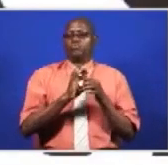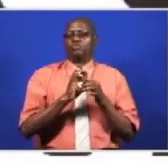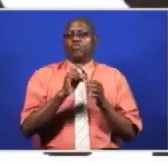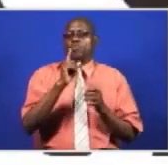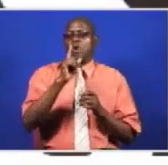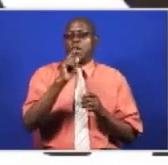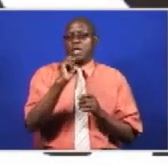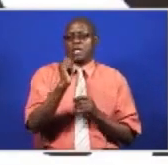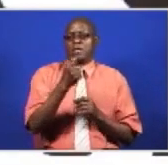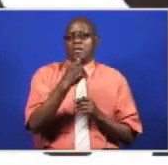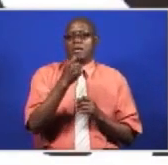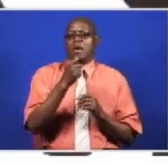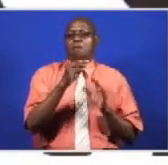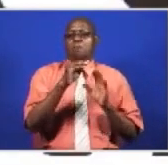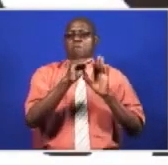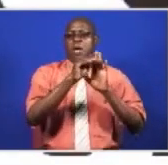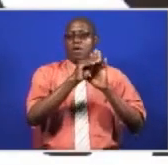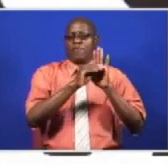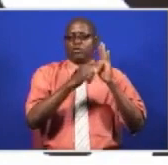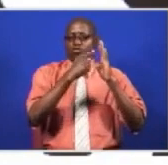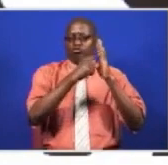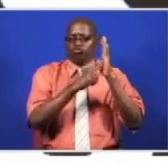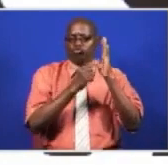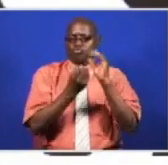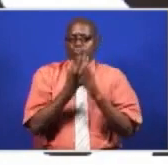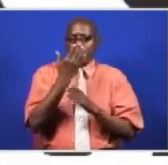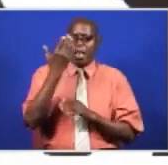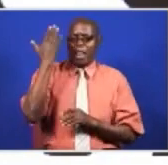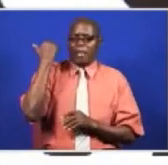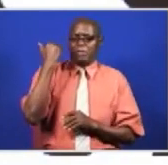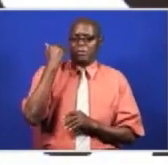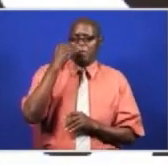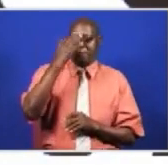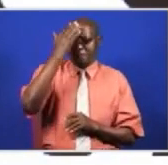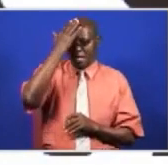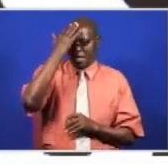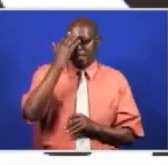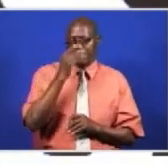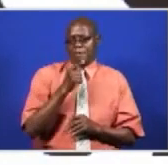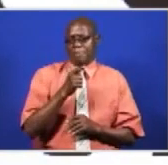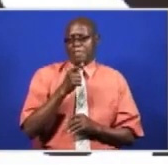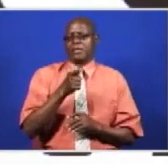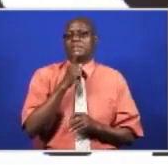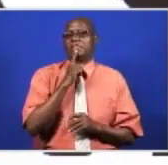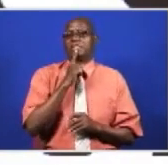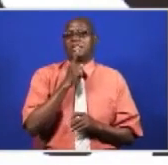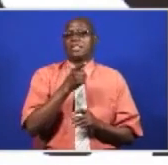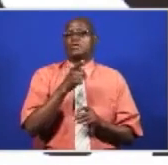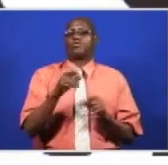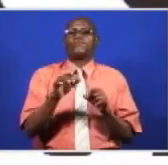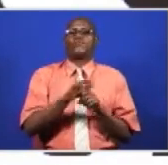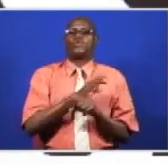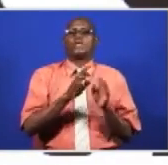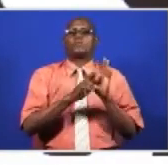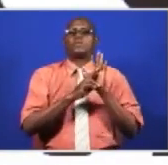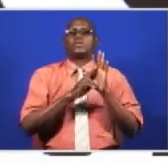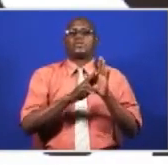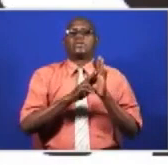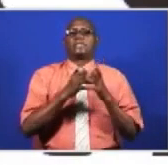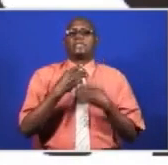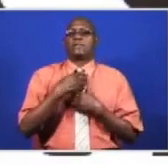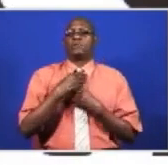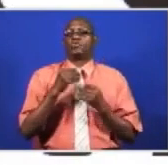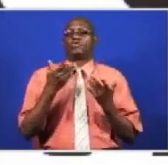was launched on Monday, saying that the manifesto fully represents the interests of the youth. Speaking during a